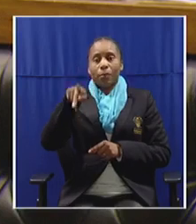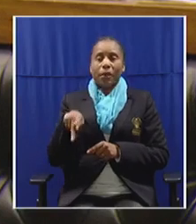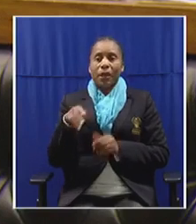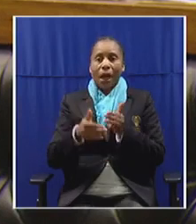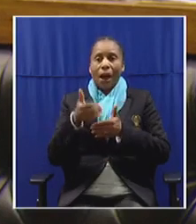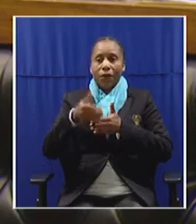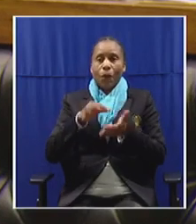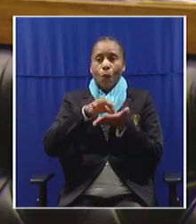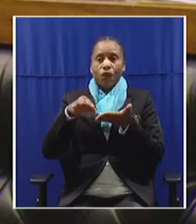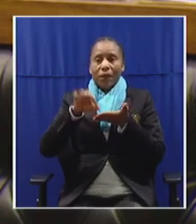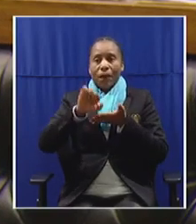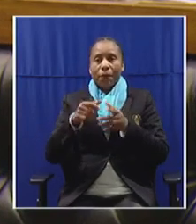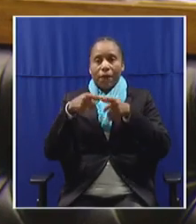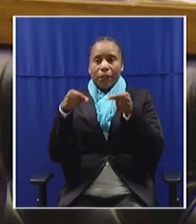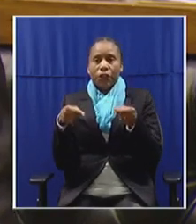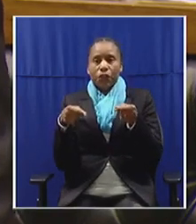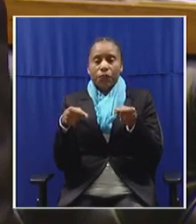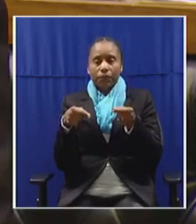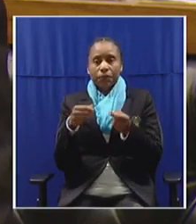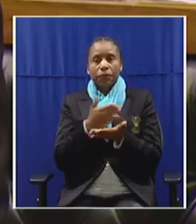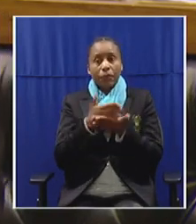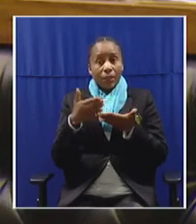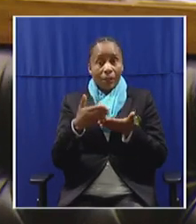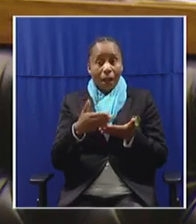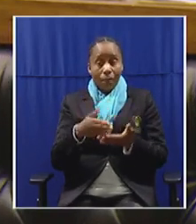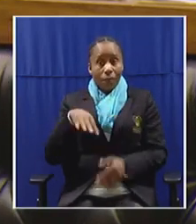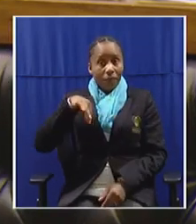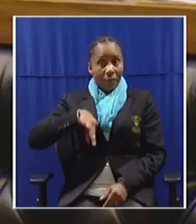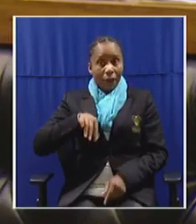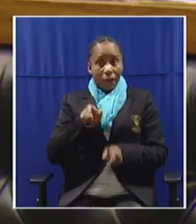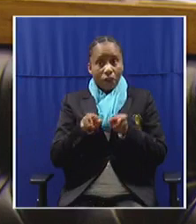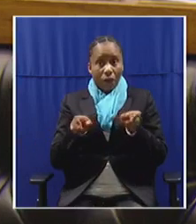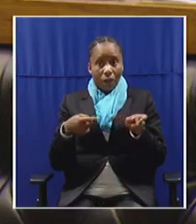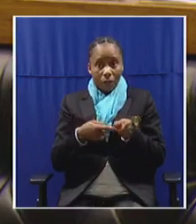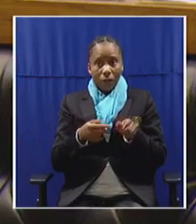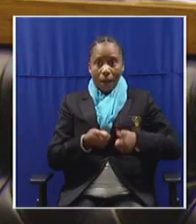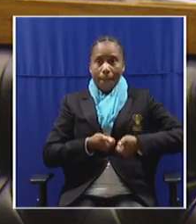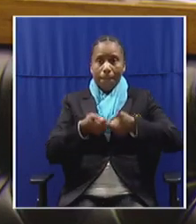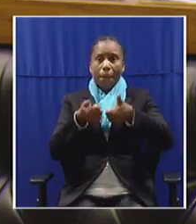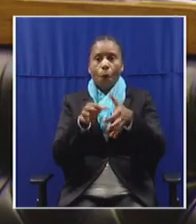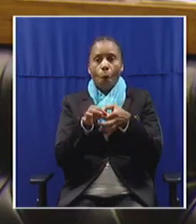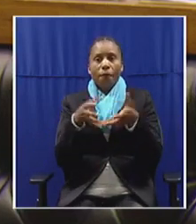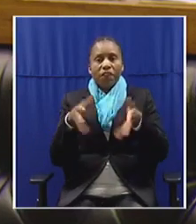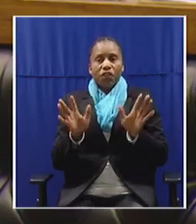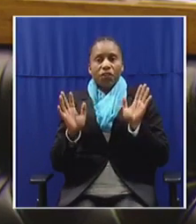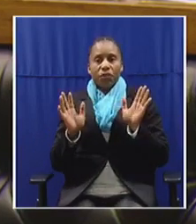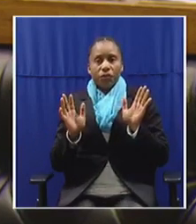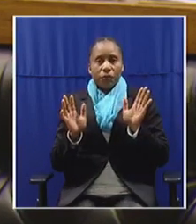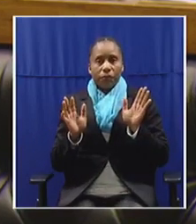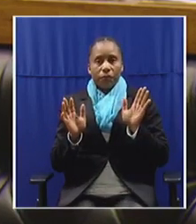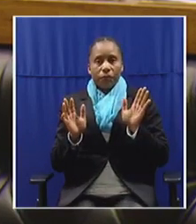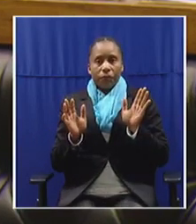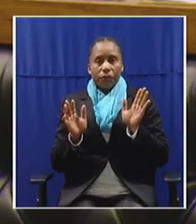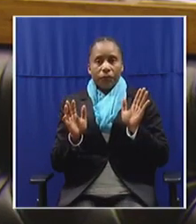period. Some of the beneficiaries have had to go back home. As an